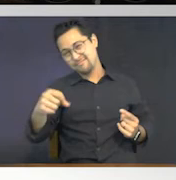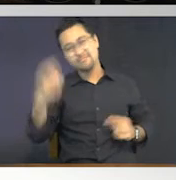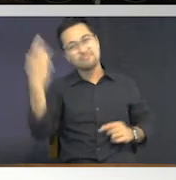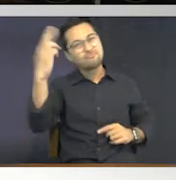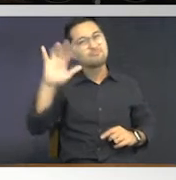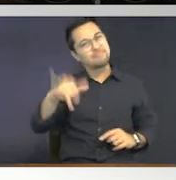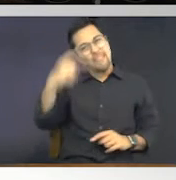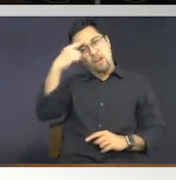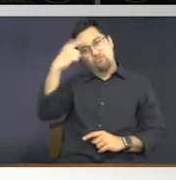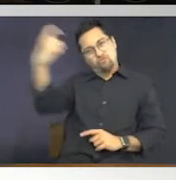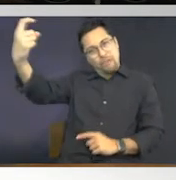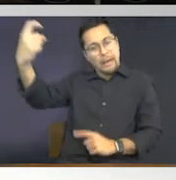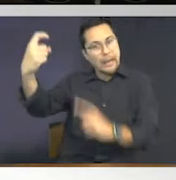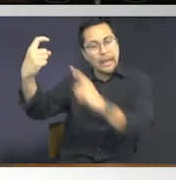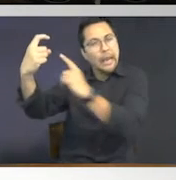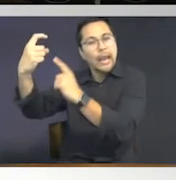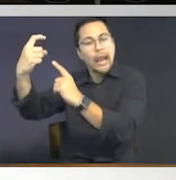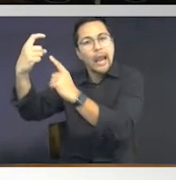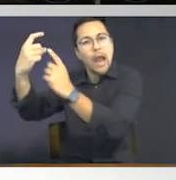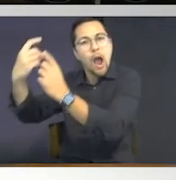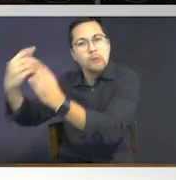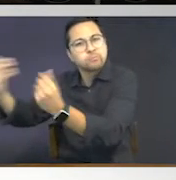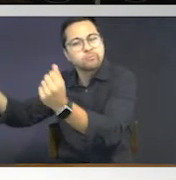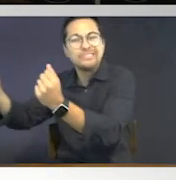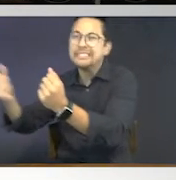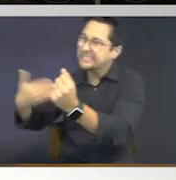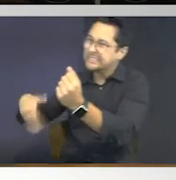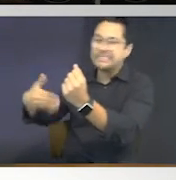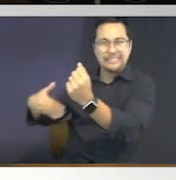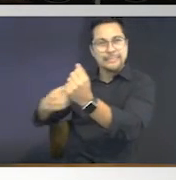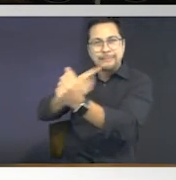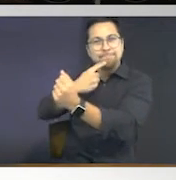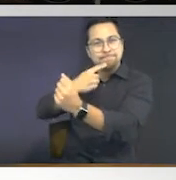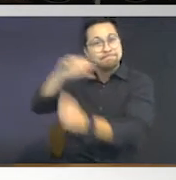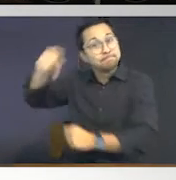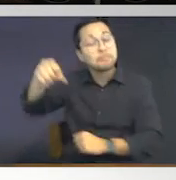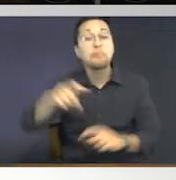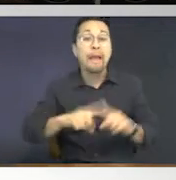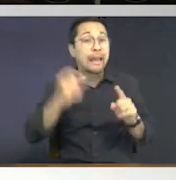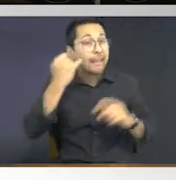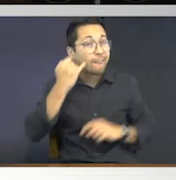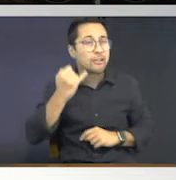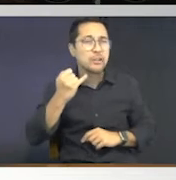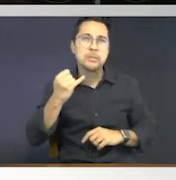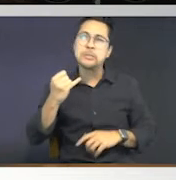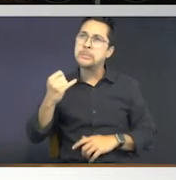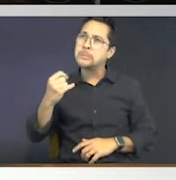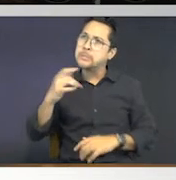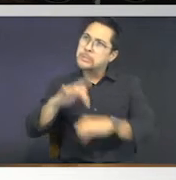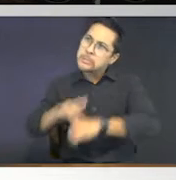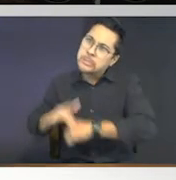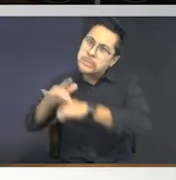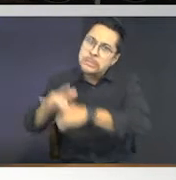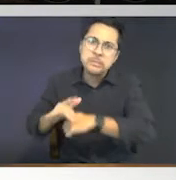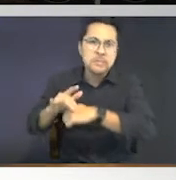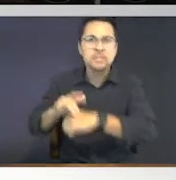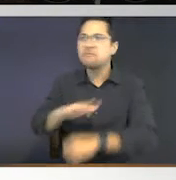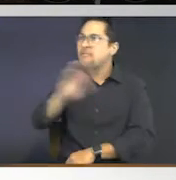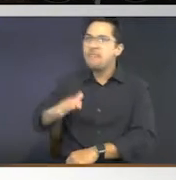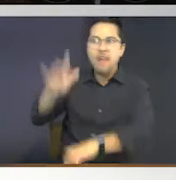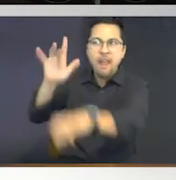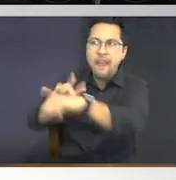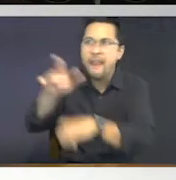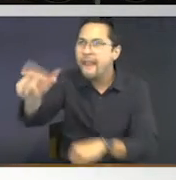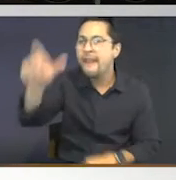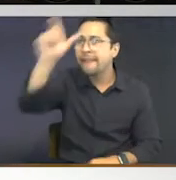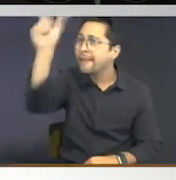dream is a very significant loss. But if you spend your life mourning the fact that you didn't get to go to Italy, you